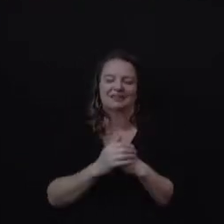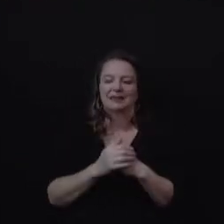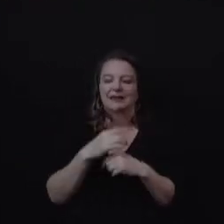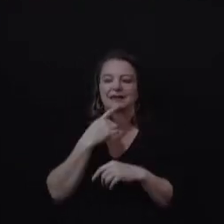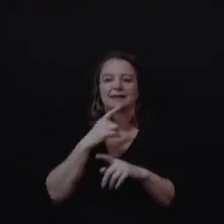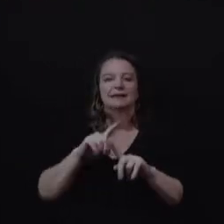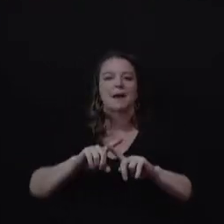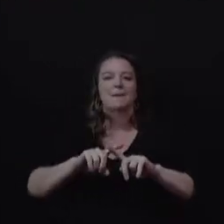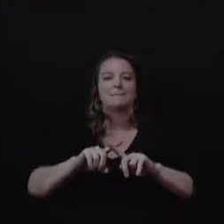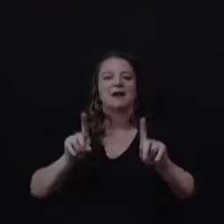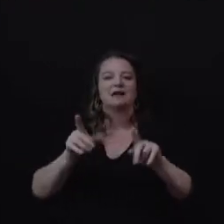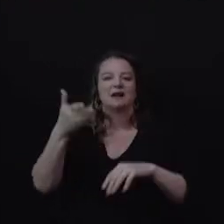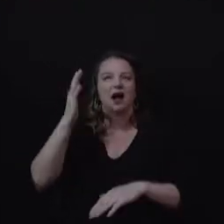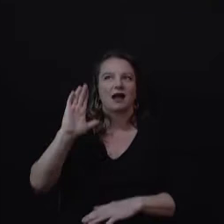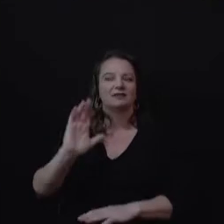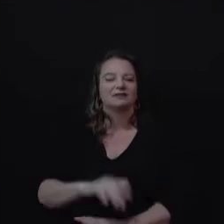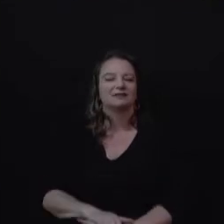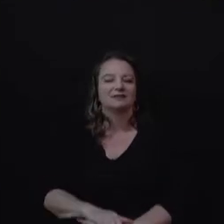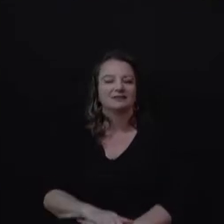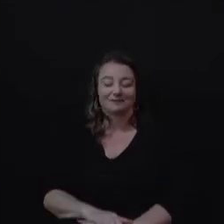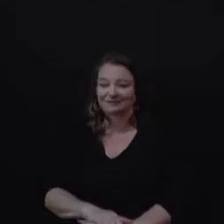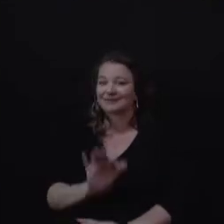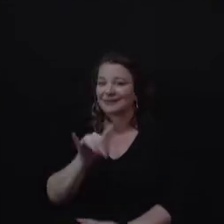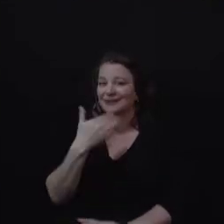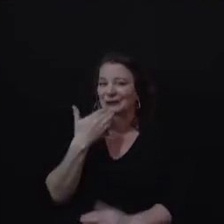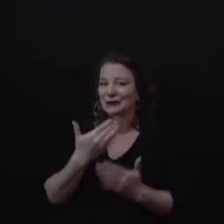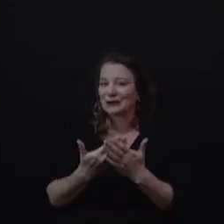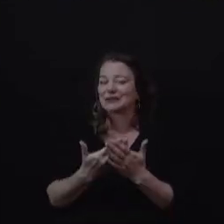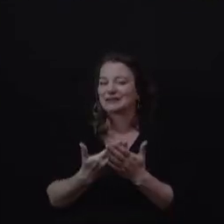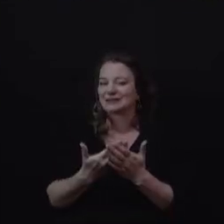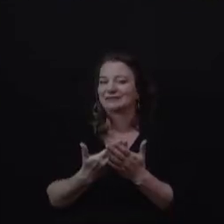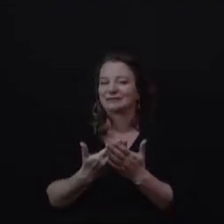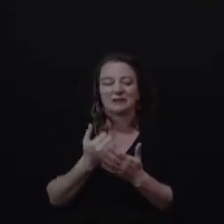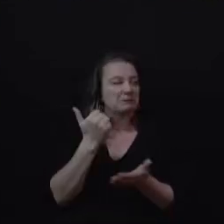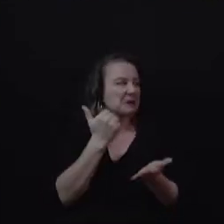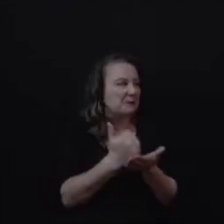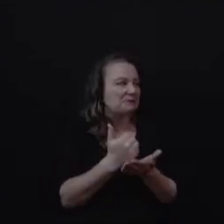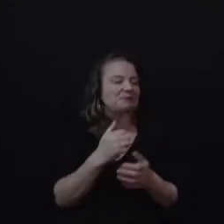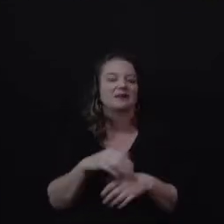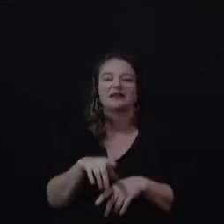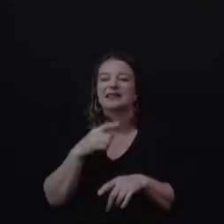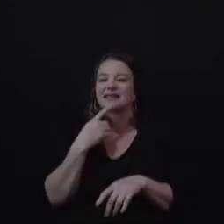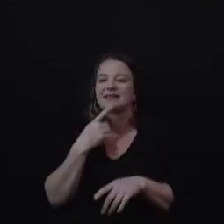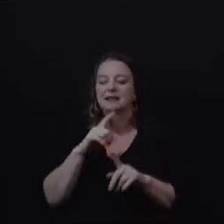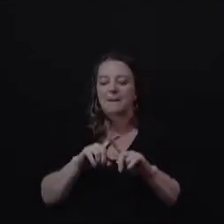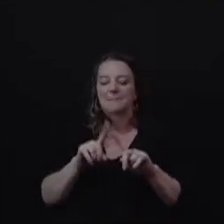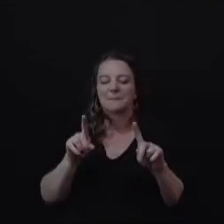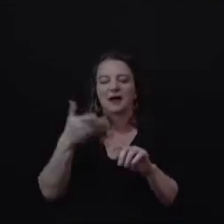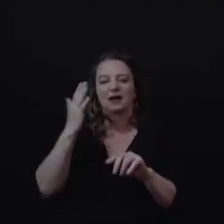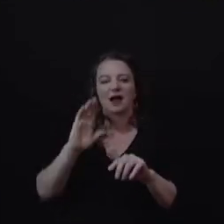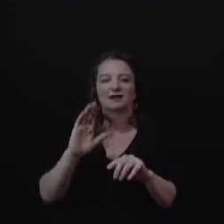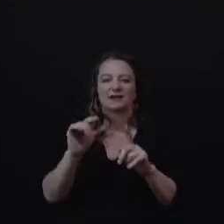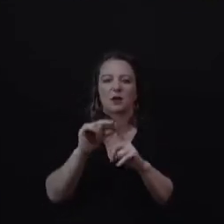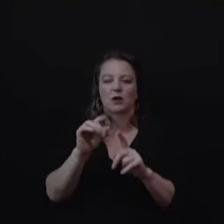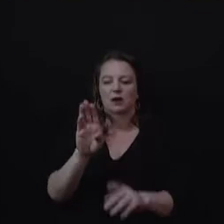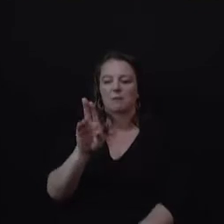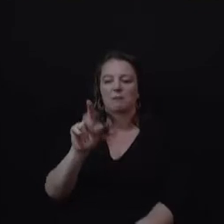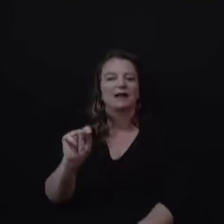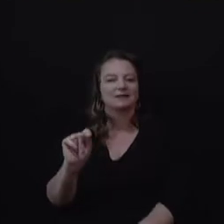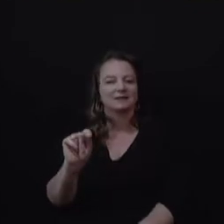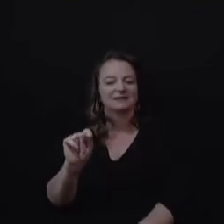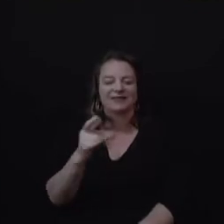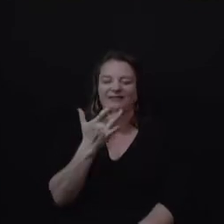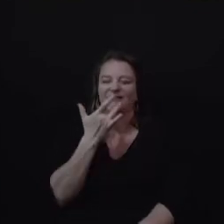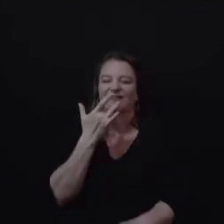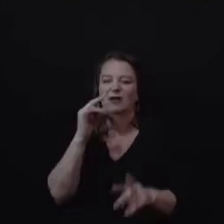God. Isn't that good? He says, but God. You know, that word but is my favorite word